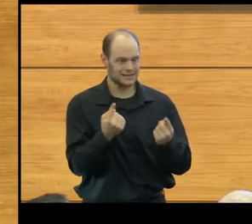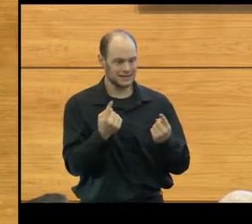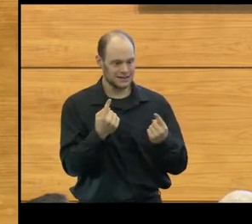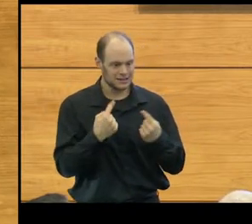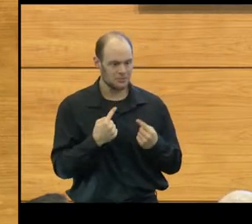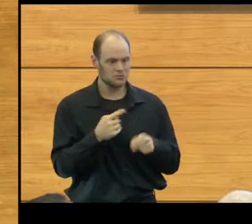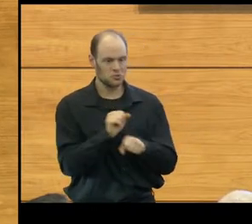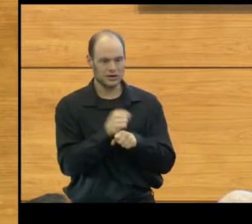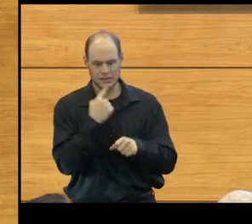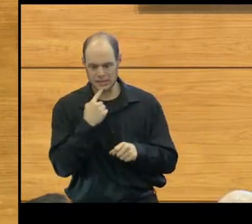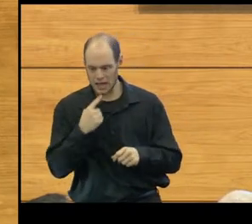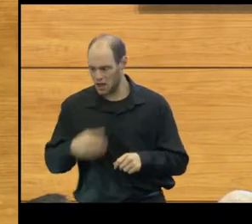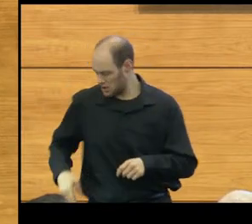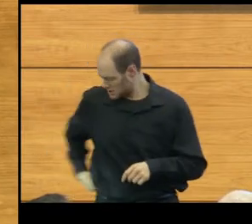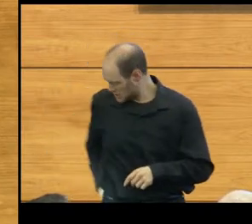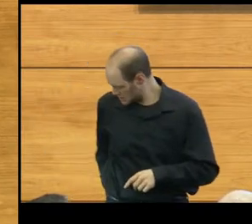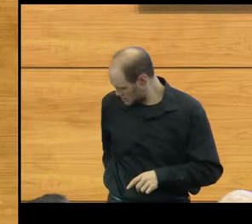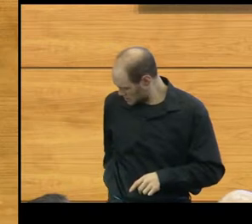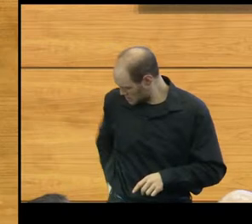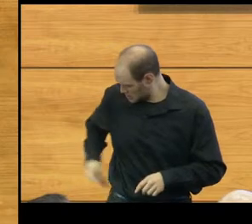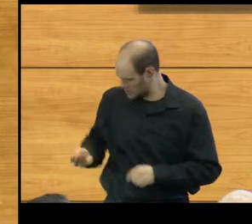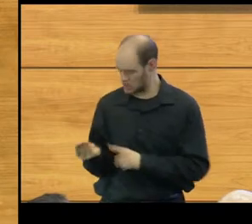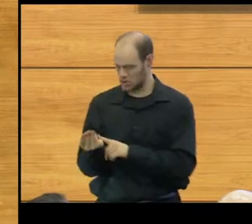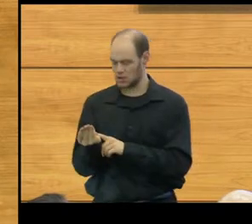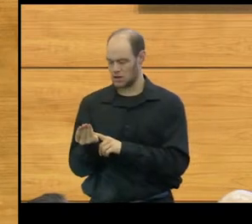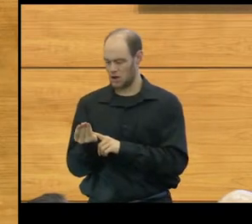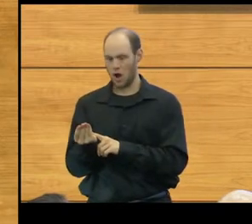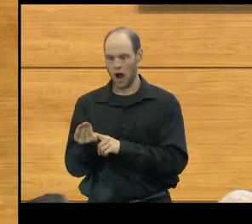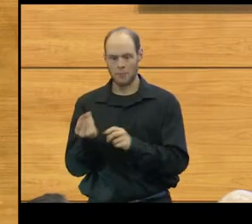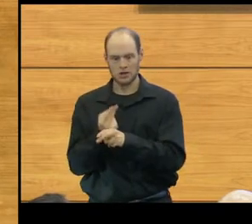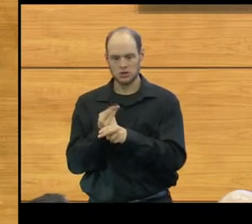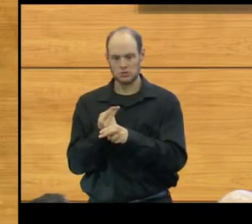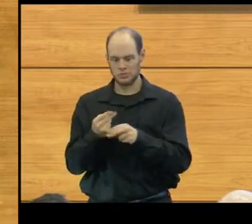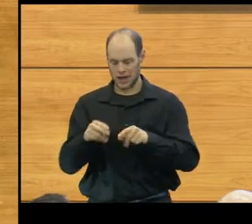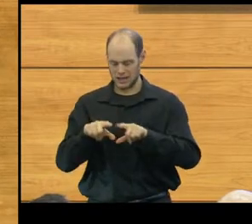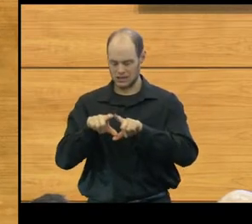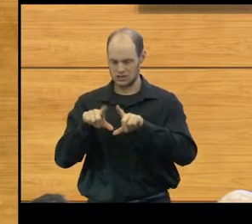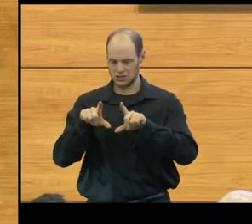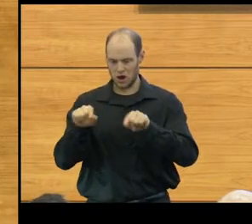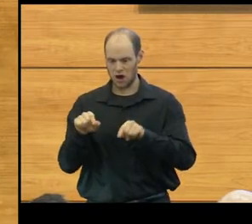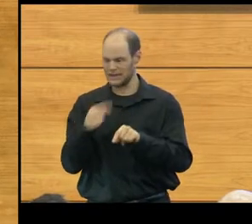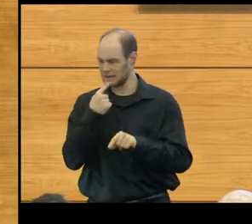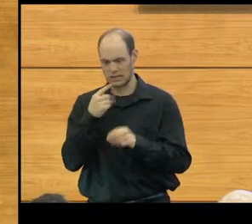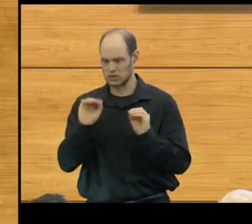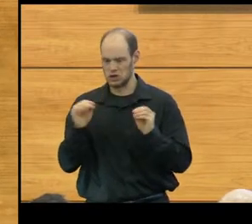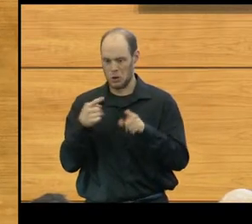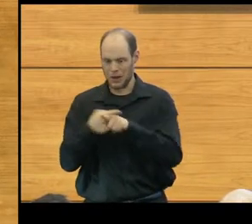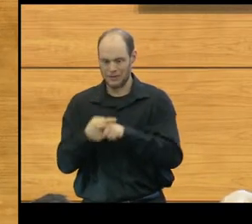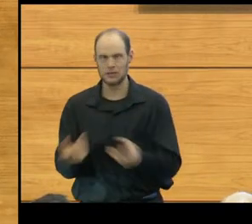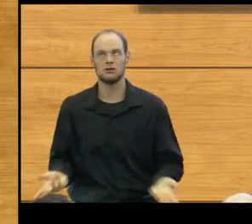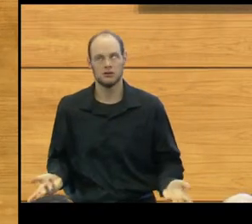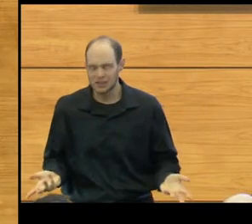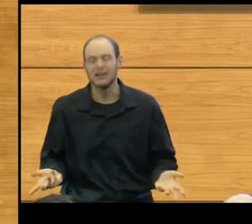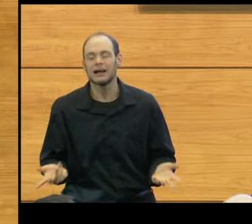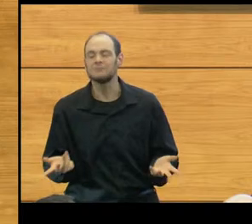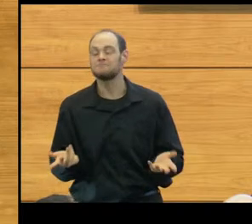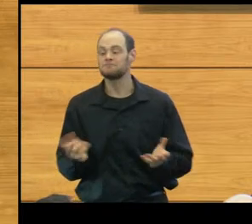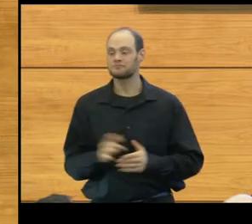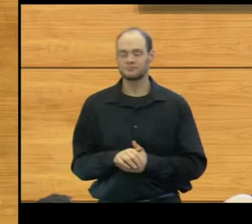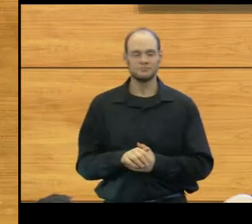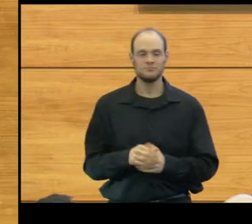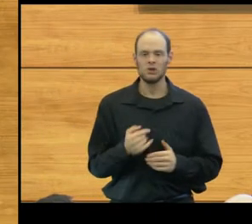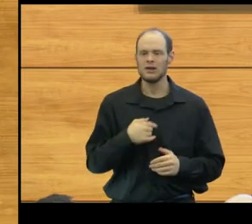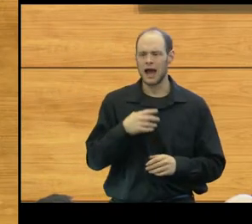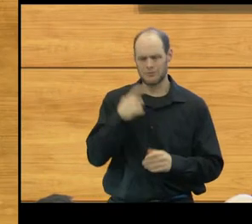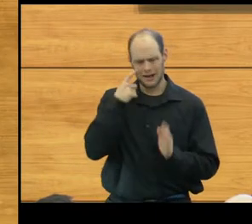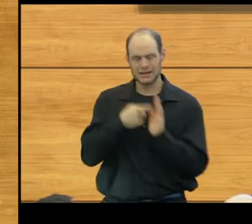in my back pocket saying, oh, today I'm going to use up one of my complication chits. And so I kind of recognize that. And I